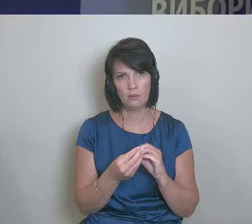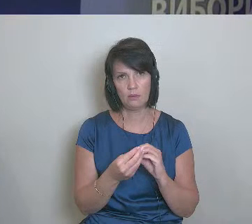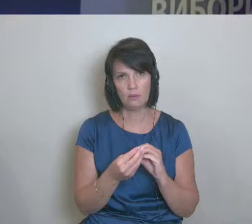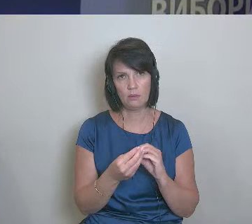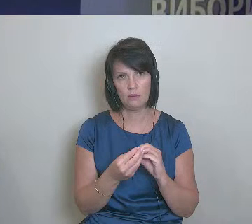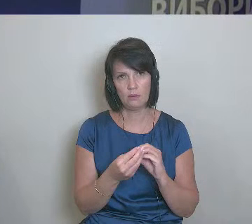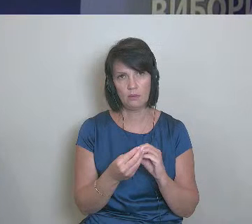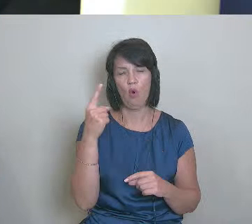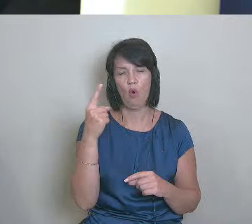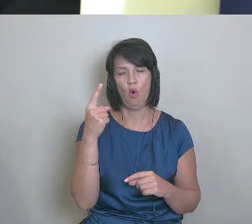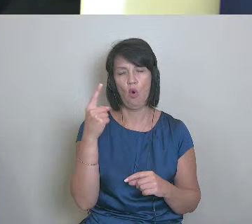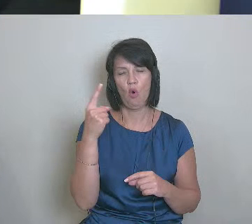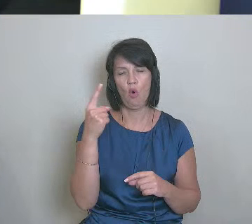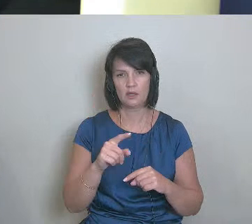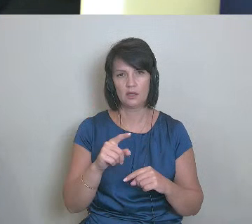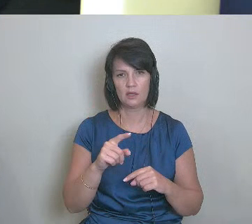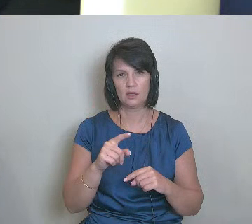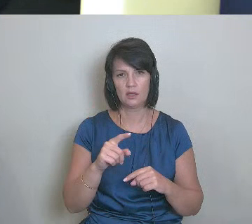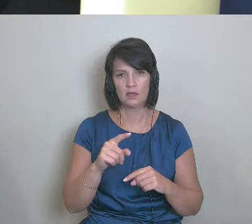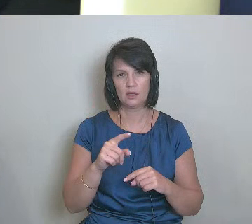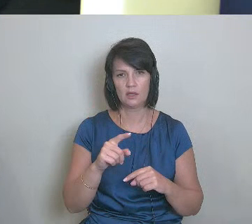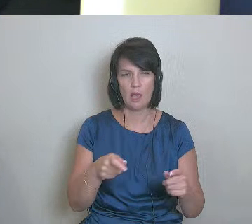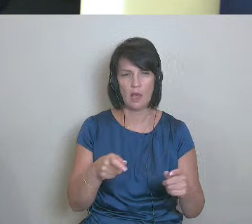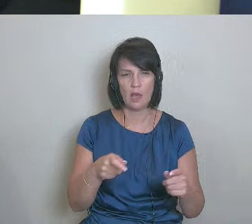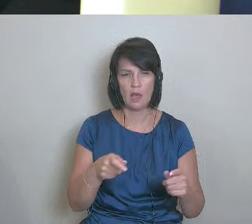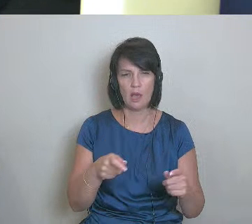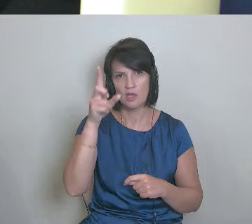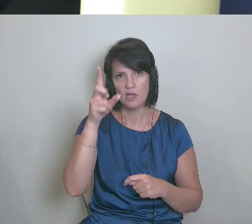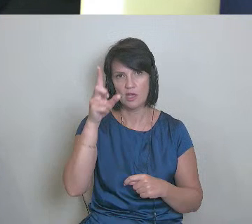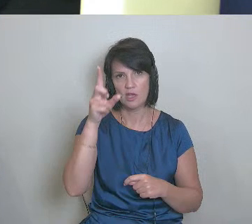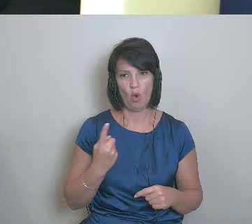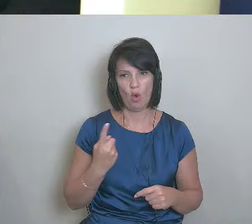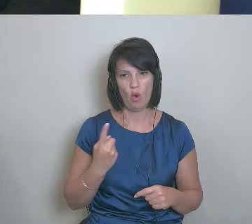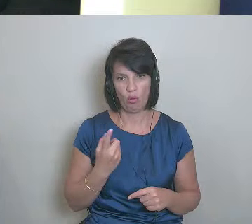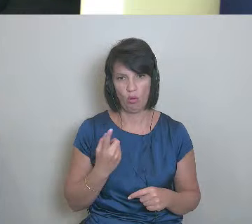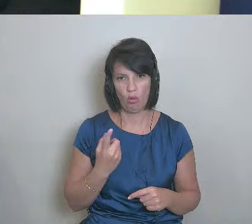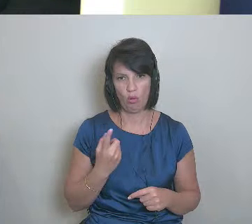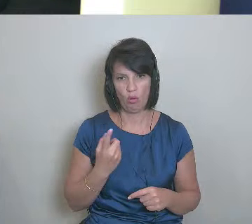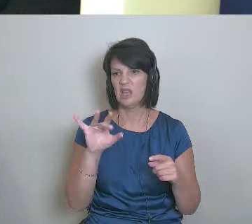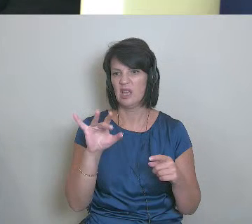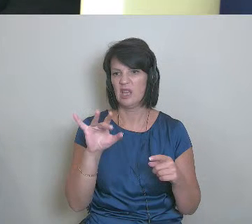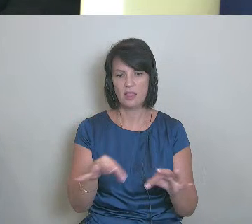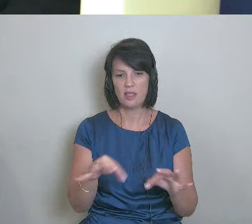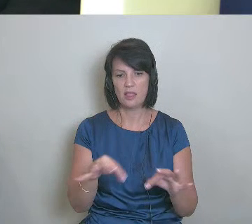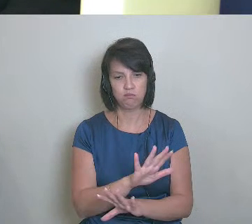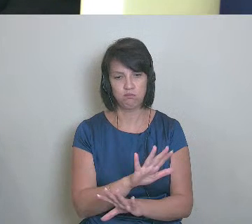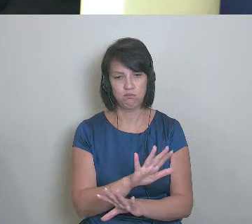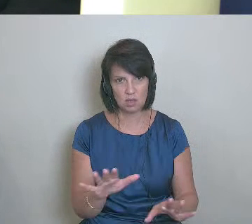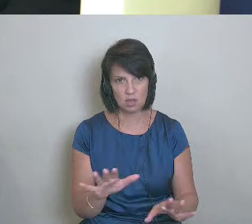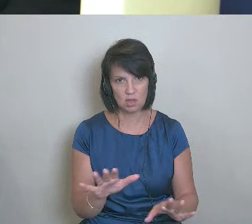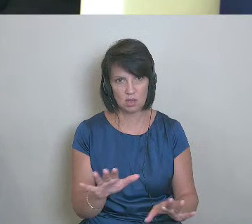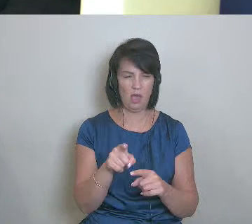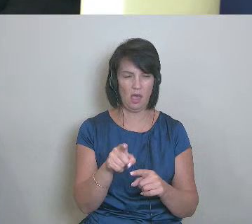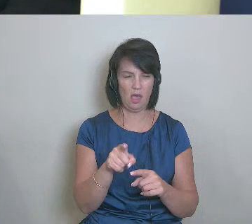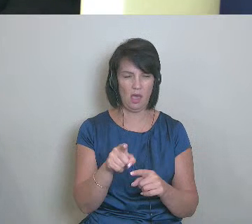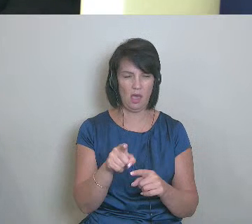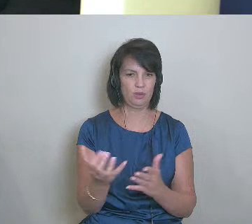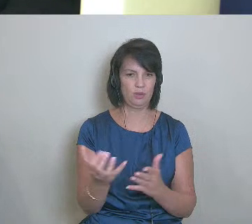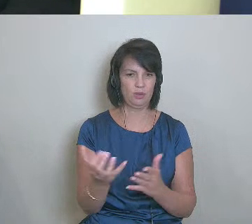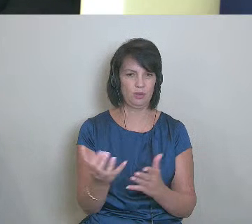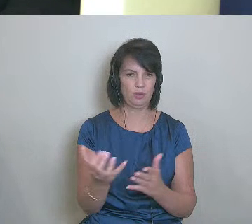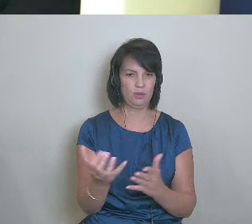to have access to it. Yeah, this is a long-term problem. Yeah, then the